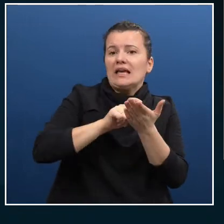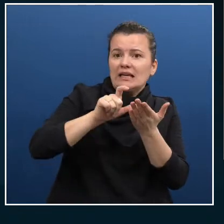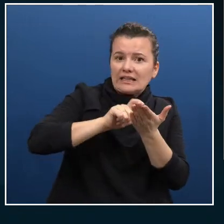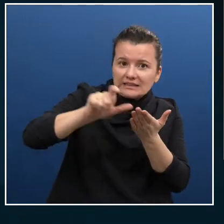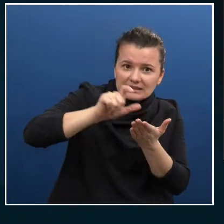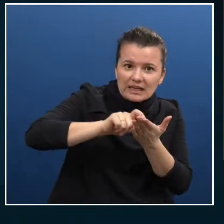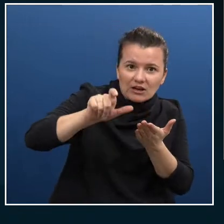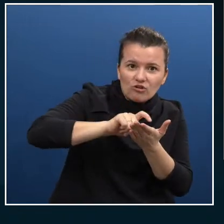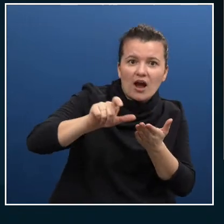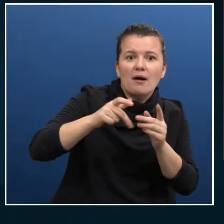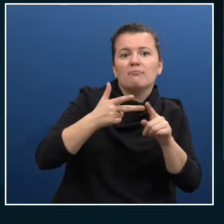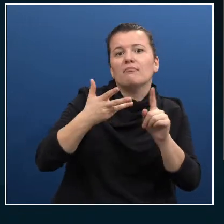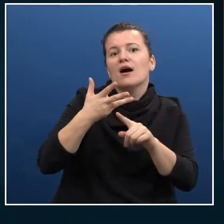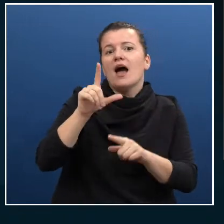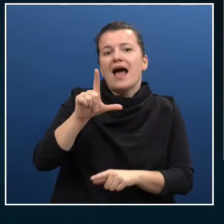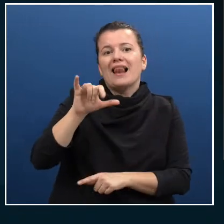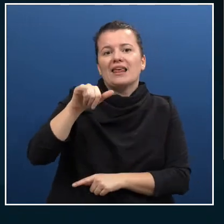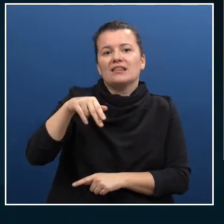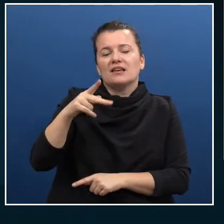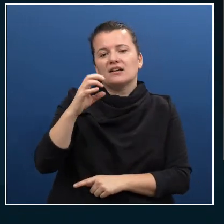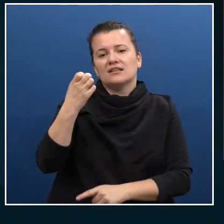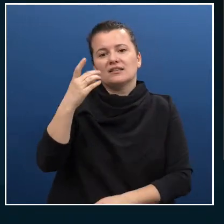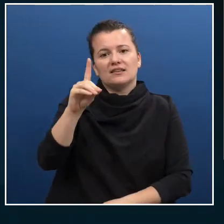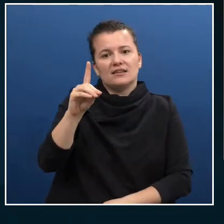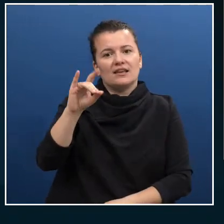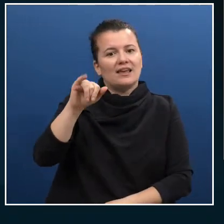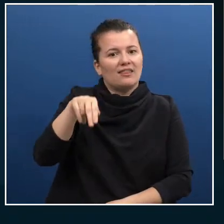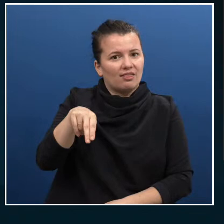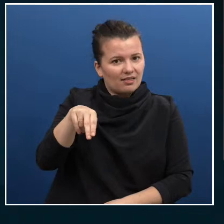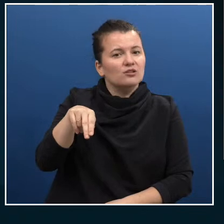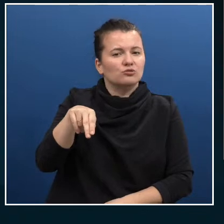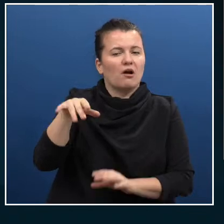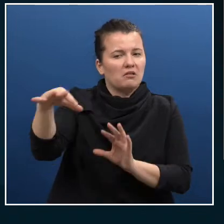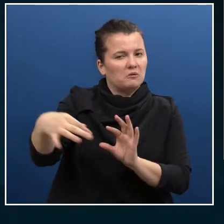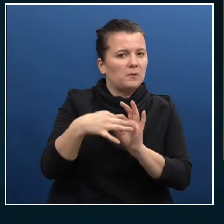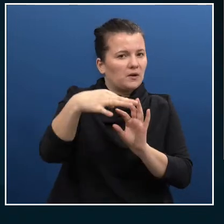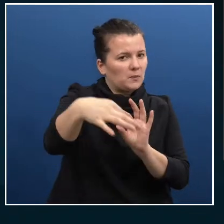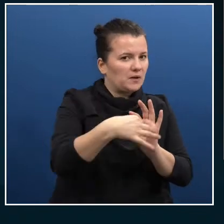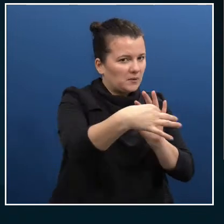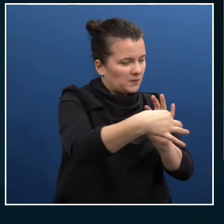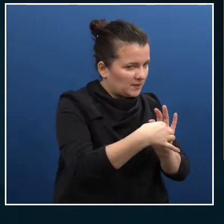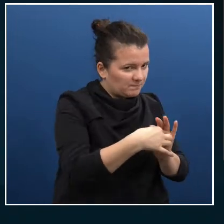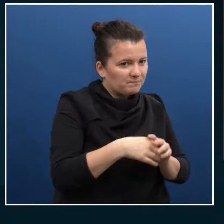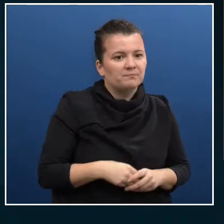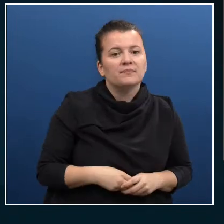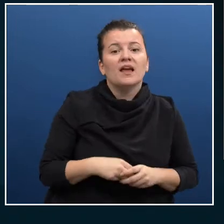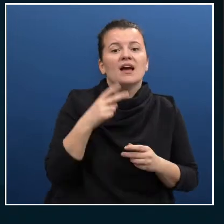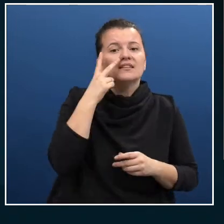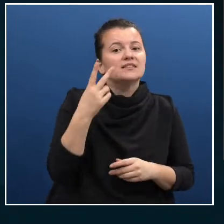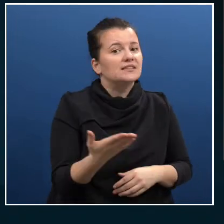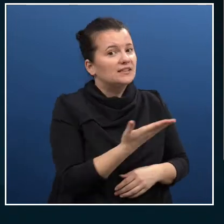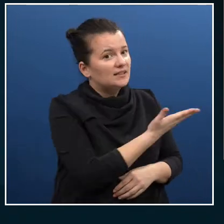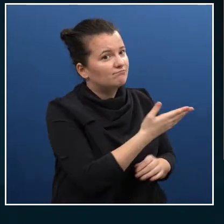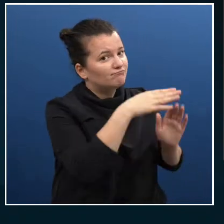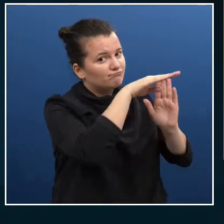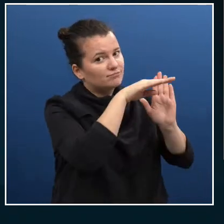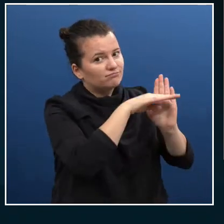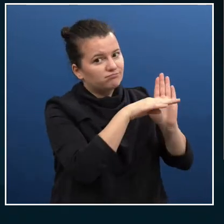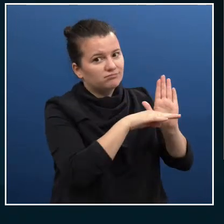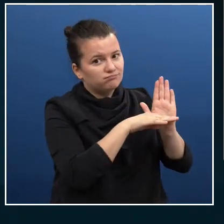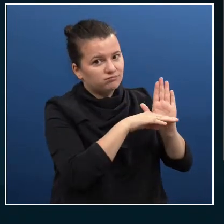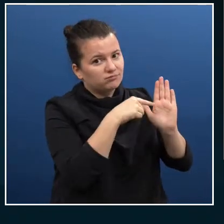I have the agenda where I explain the Markdown and the